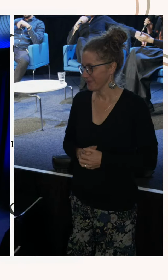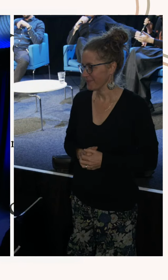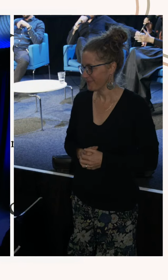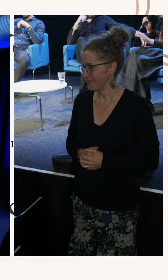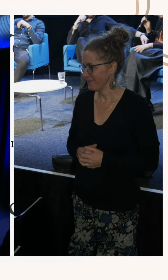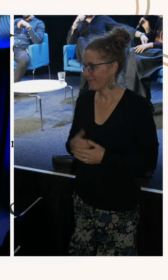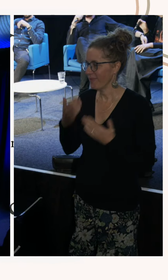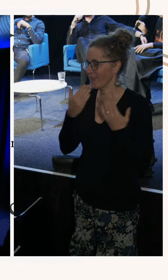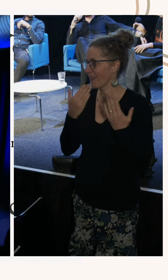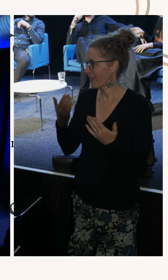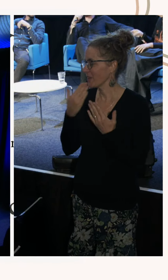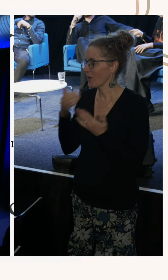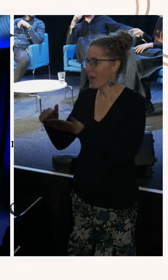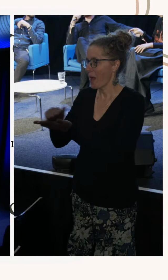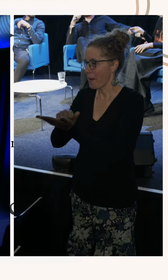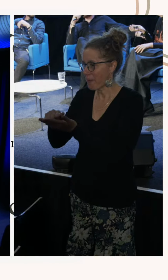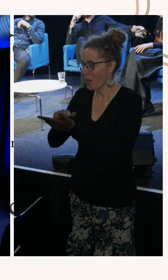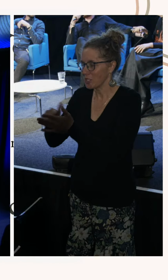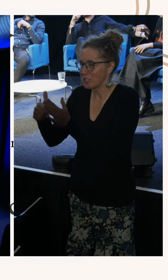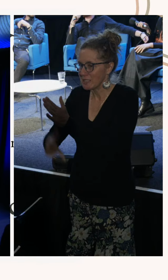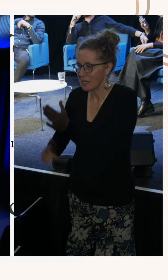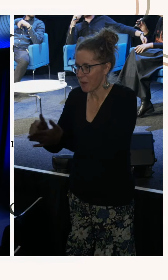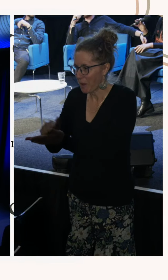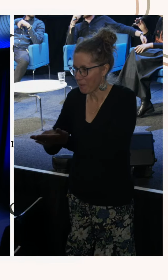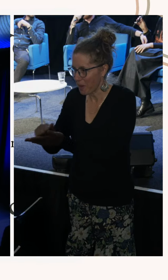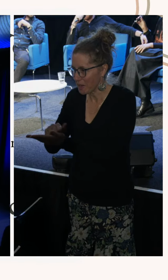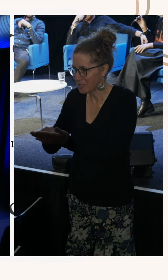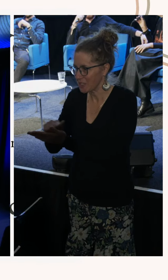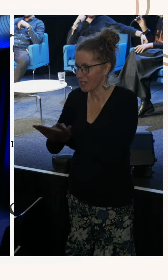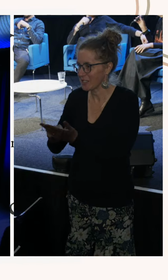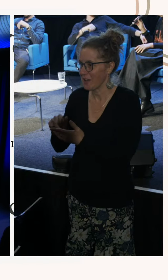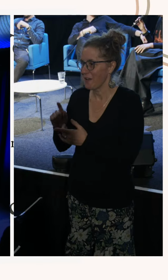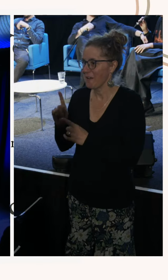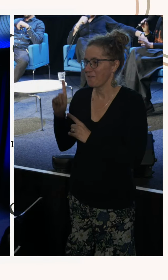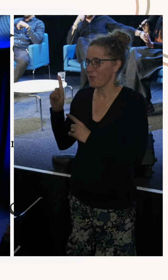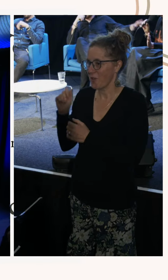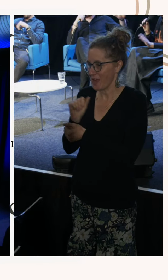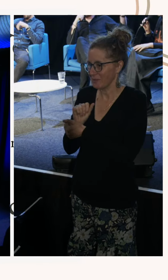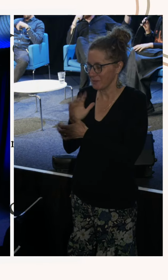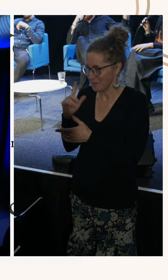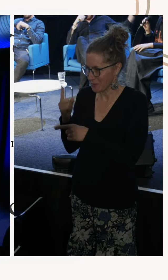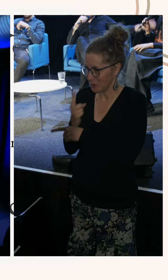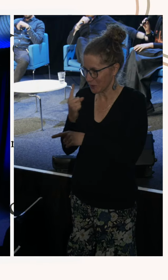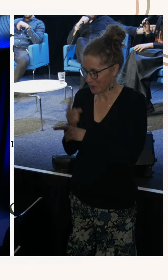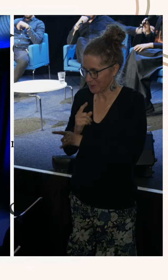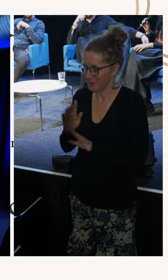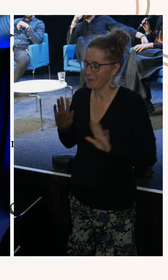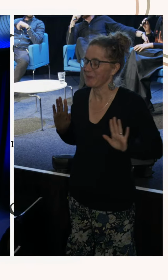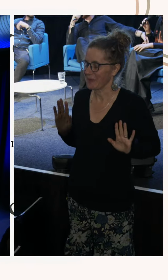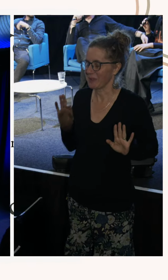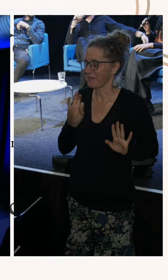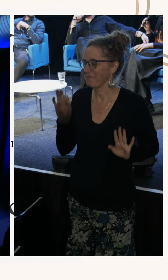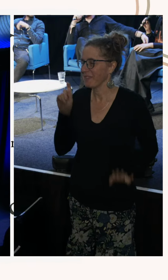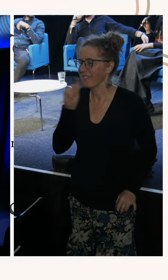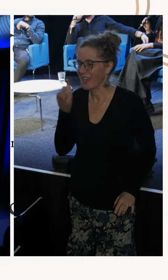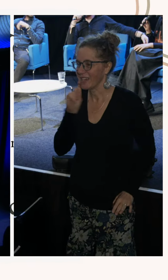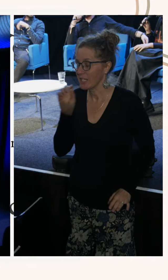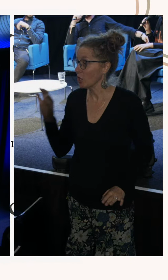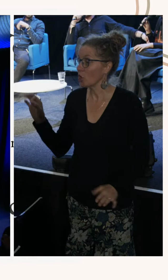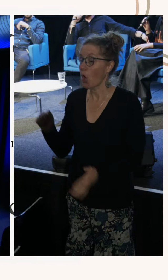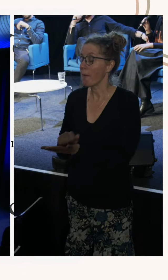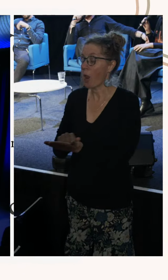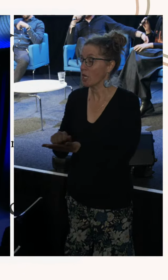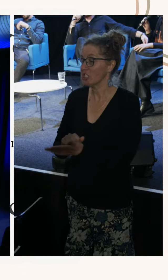much. quiz. And we apologise deeply for that masturbatory exercise. Actually, I very don't. funny. It's I very make funny. absolutely Yes, no yeah, yeah.